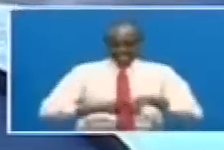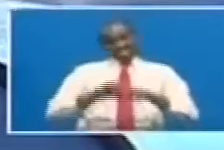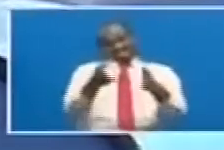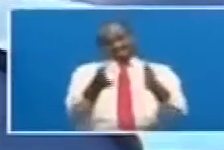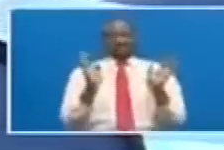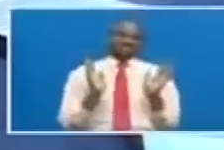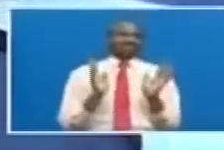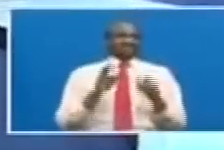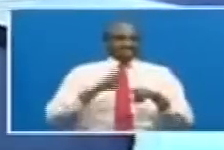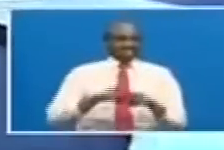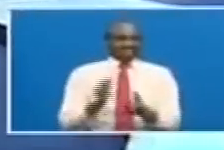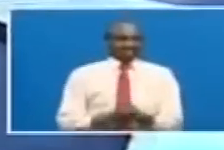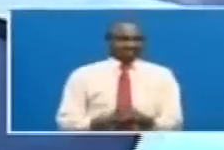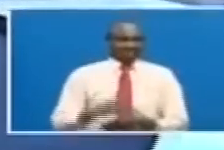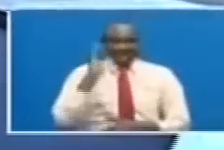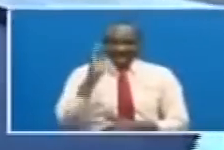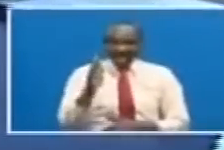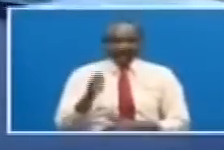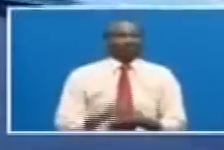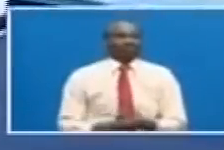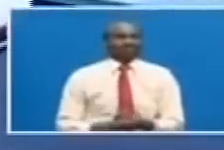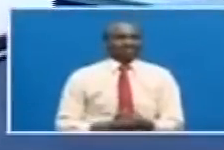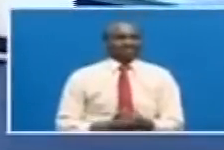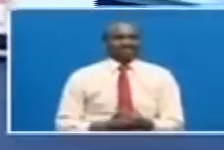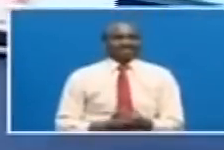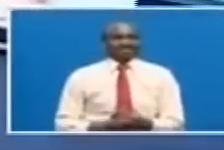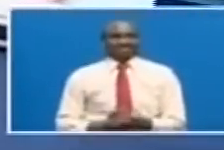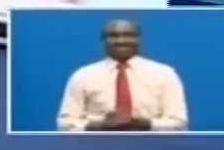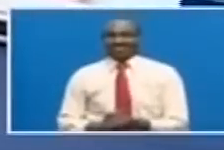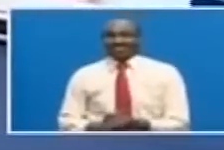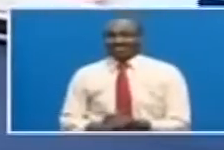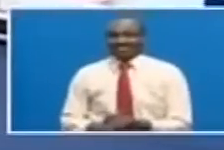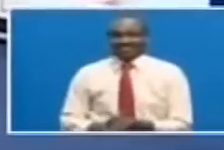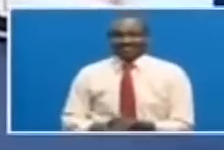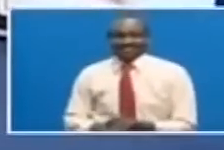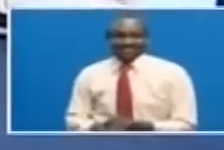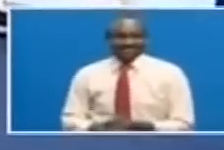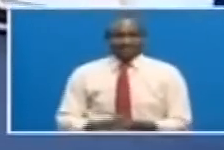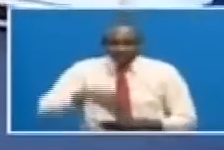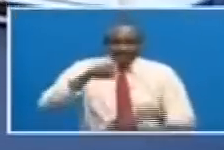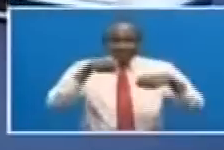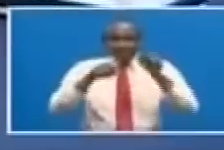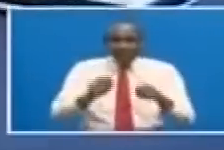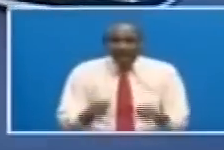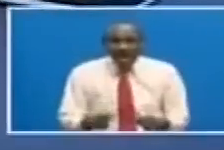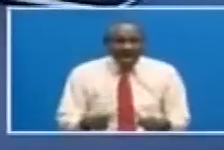intro. Hi guys. Hi. So the thing is, ati mechukwa boda boda.